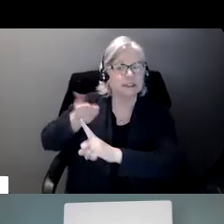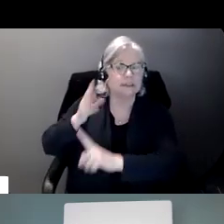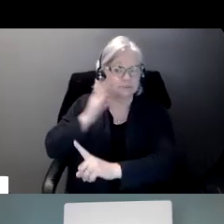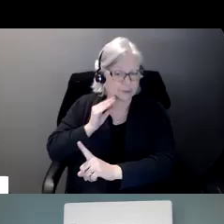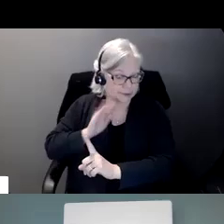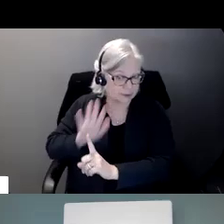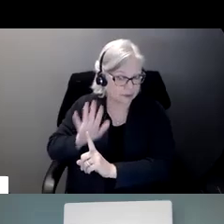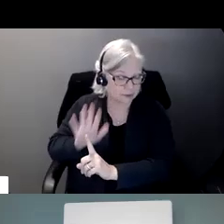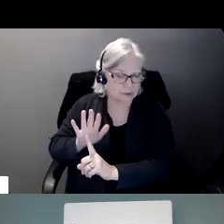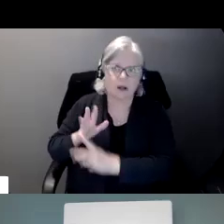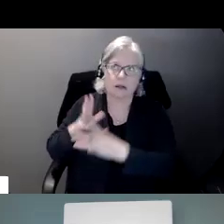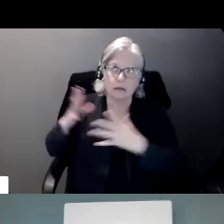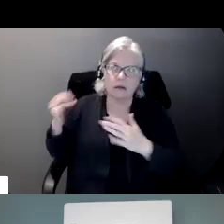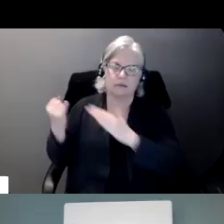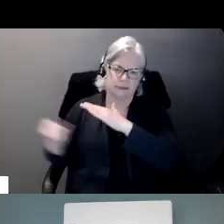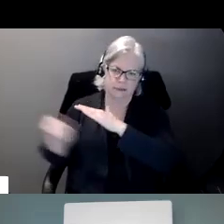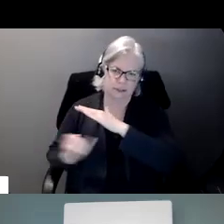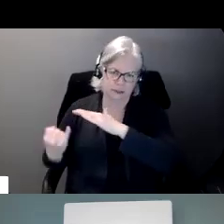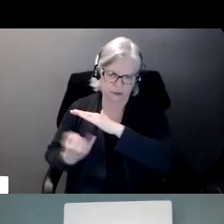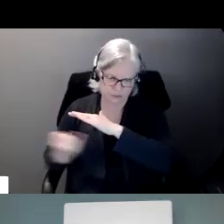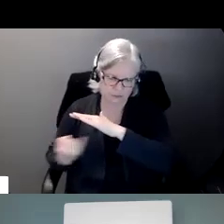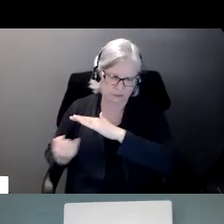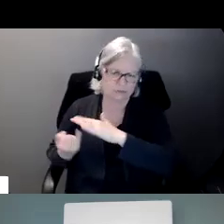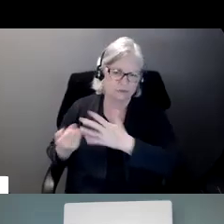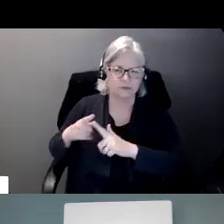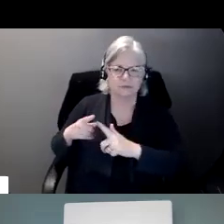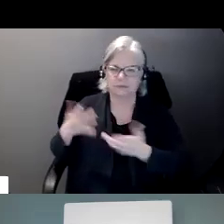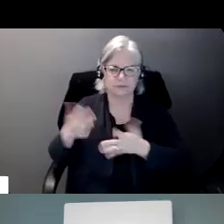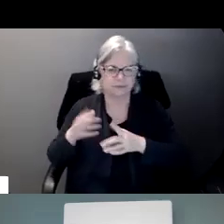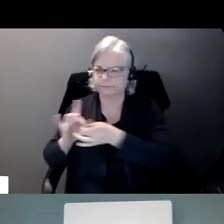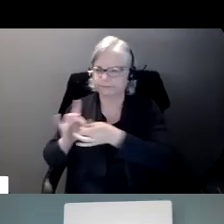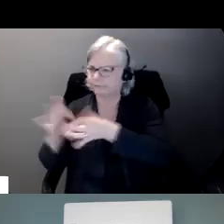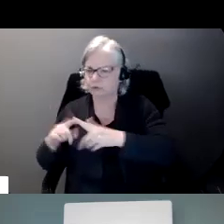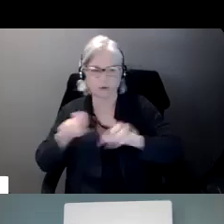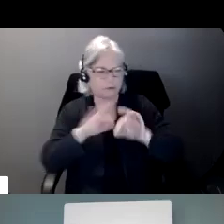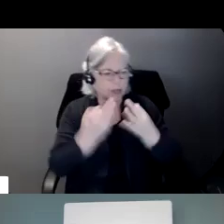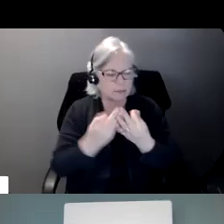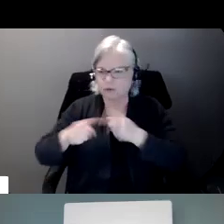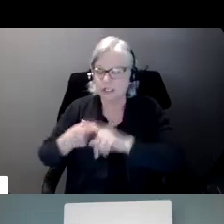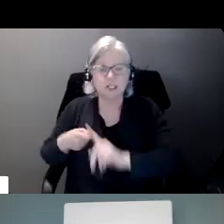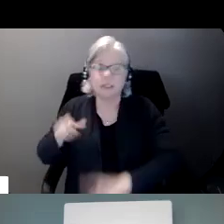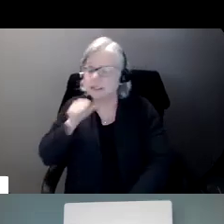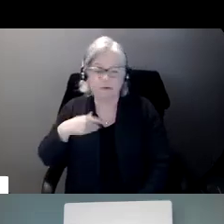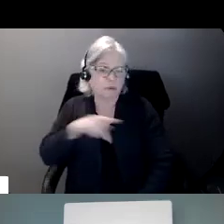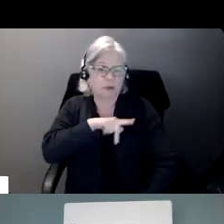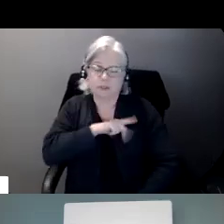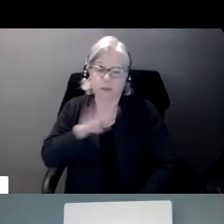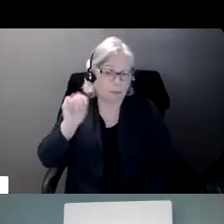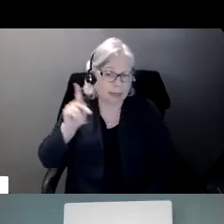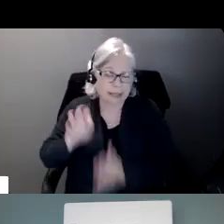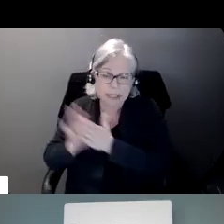lifetime substantial isolation from family and friends. She has no personal bank account, limited financial